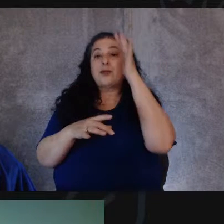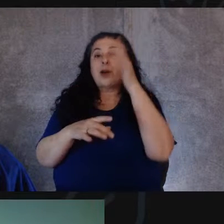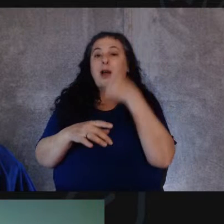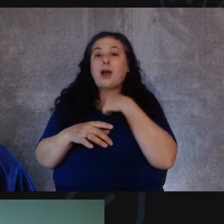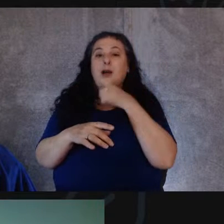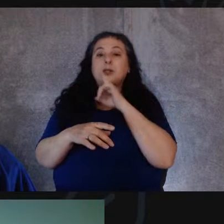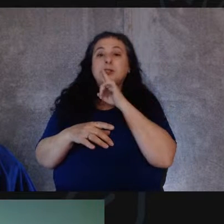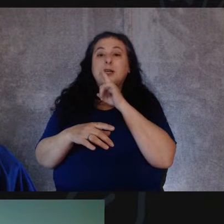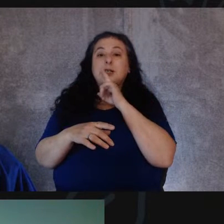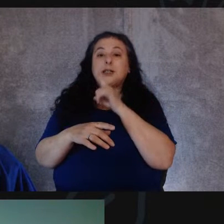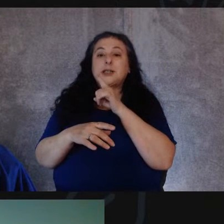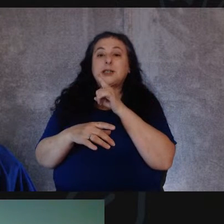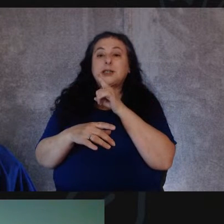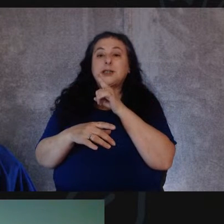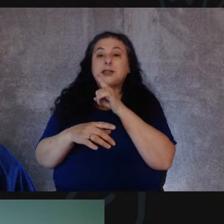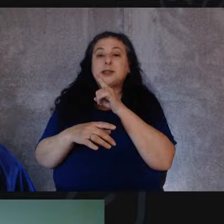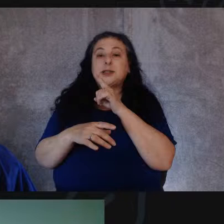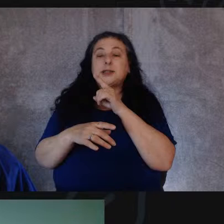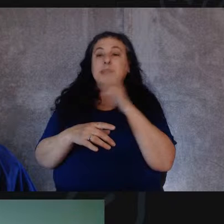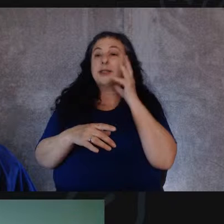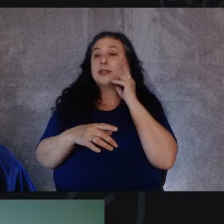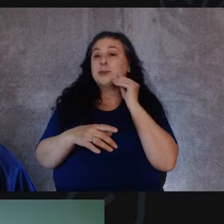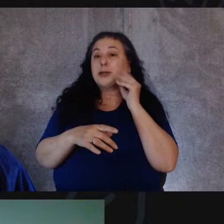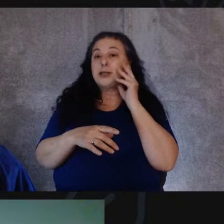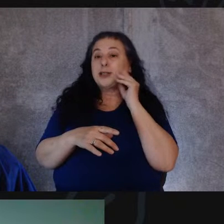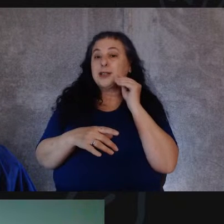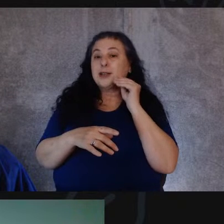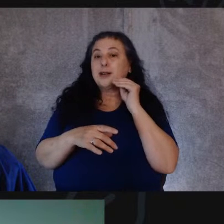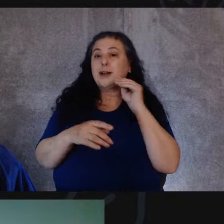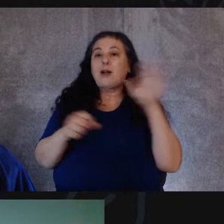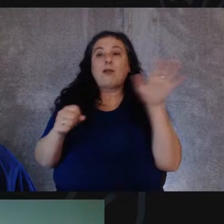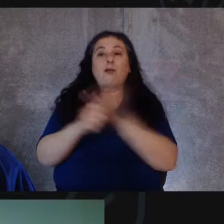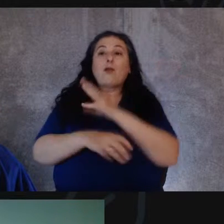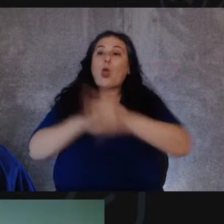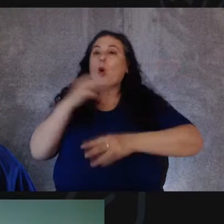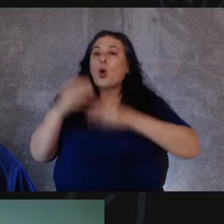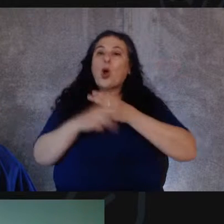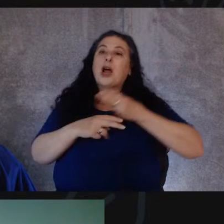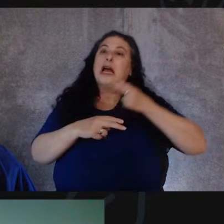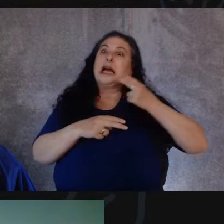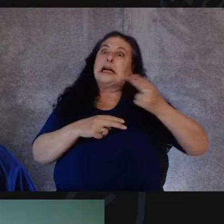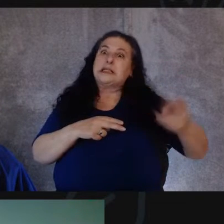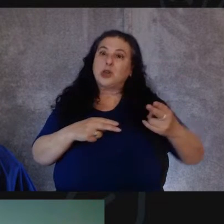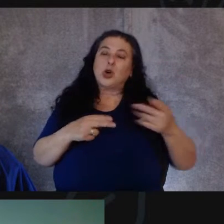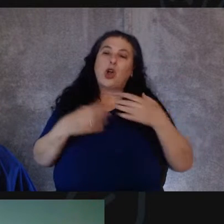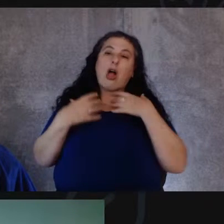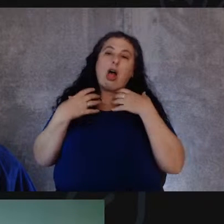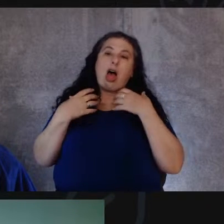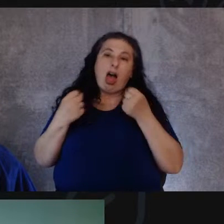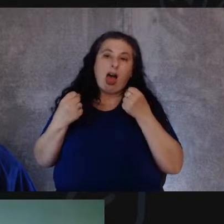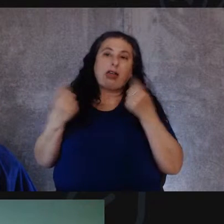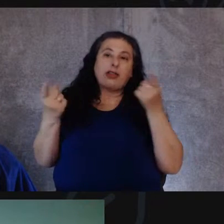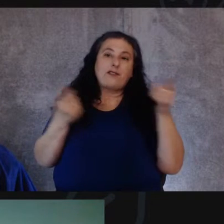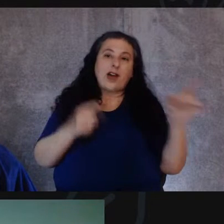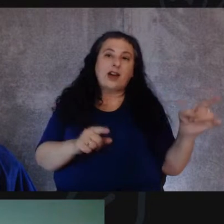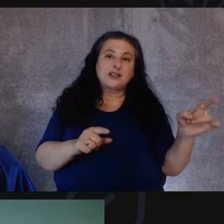was actually going to be experiencing a global historical health event. And so